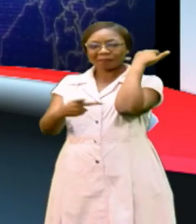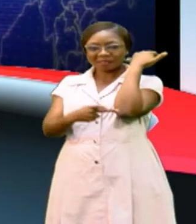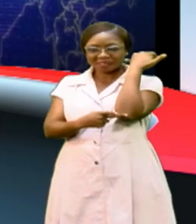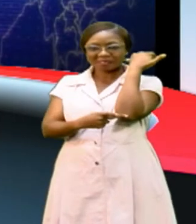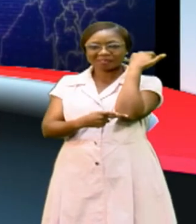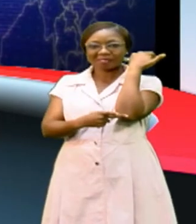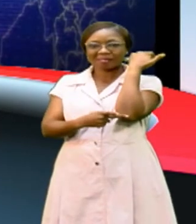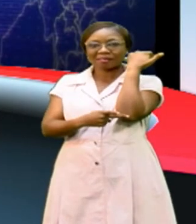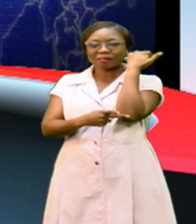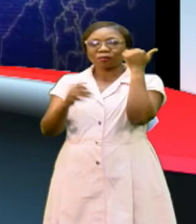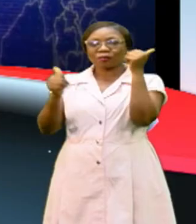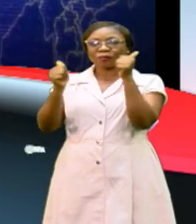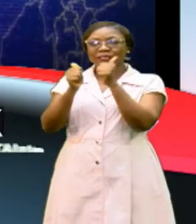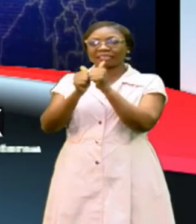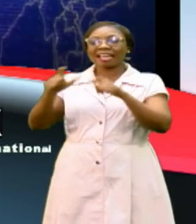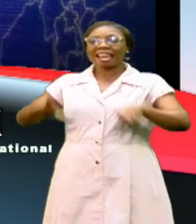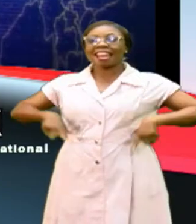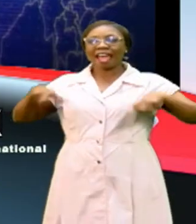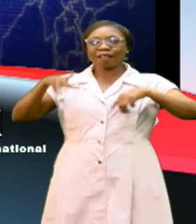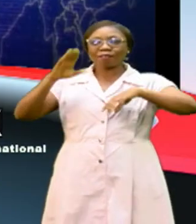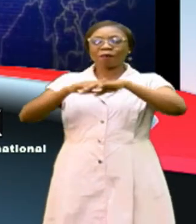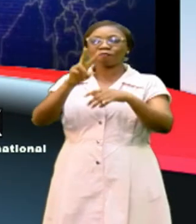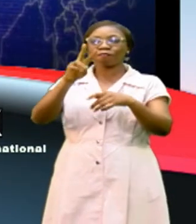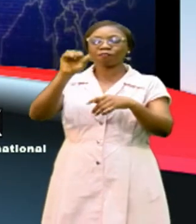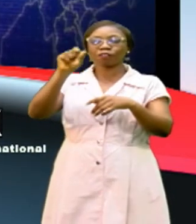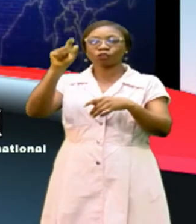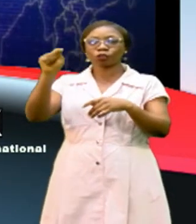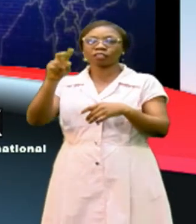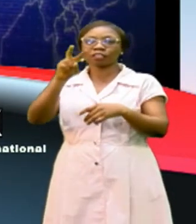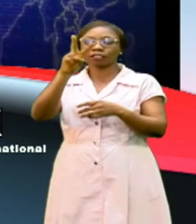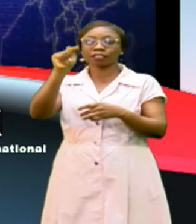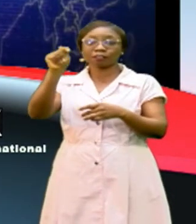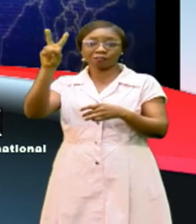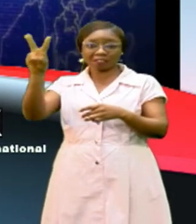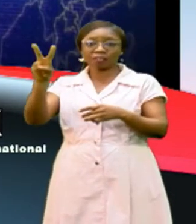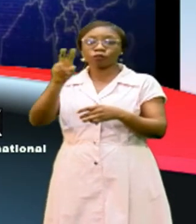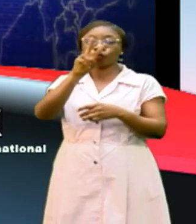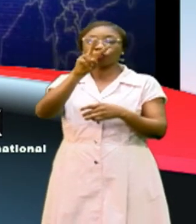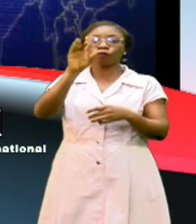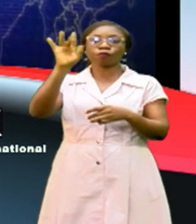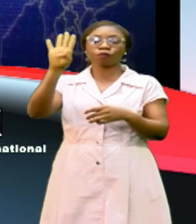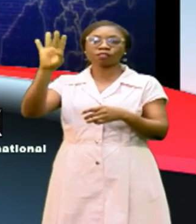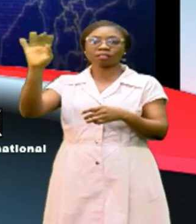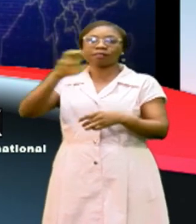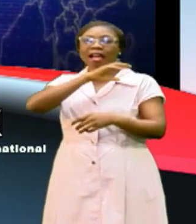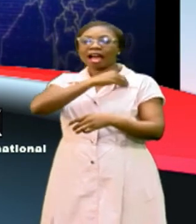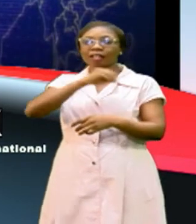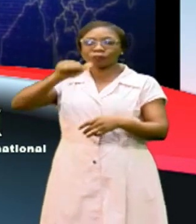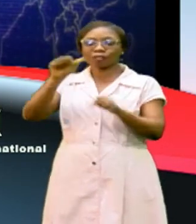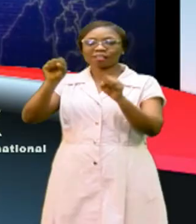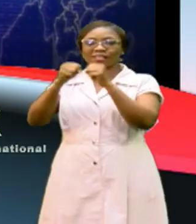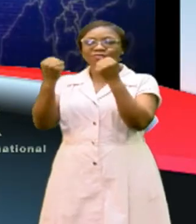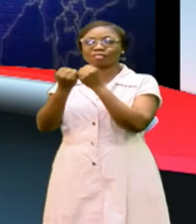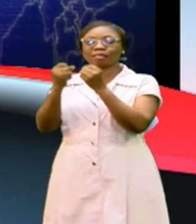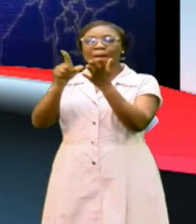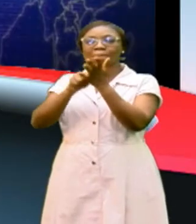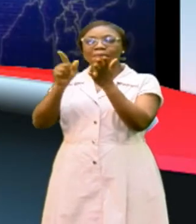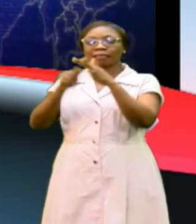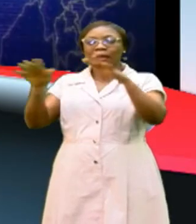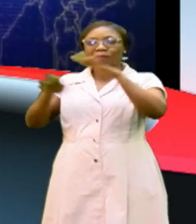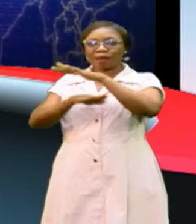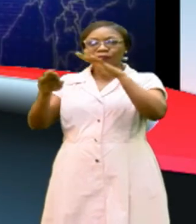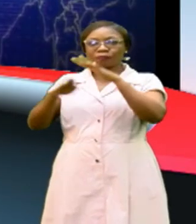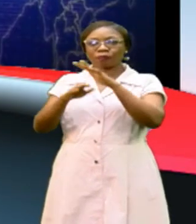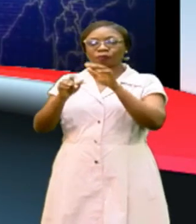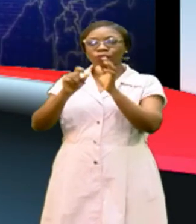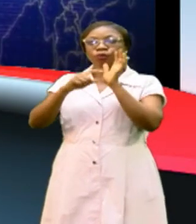Ozomina. We're streaming live on Vision TV 247 and other social media platforms displayed on the screen right now. Let's start with